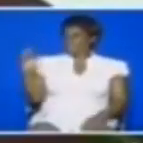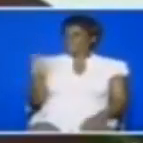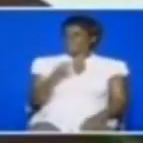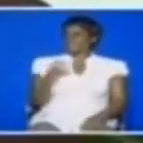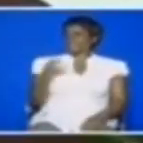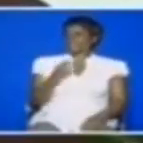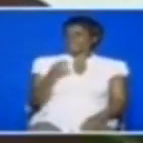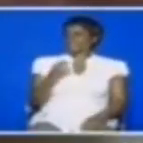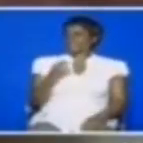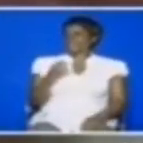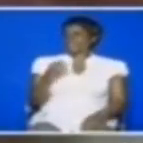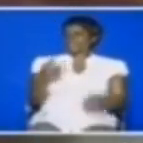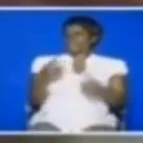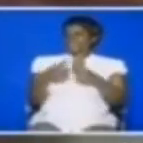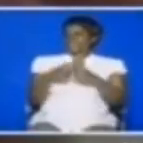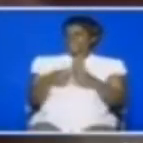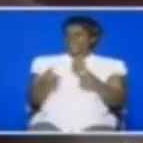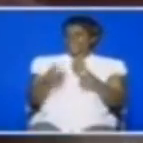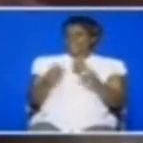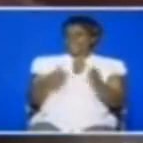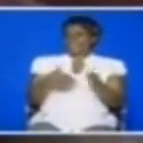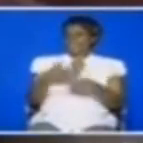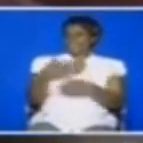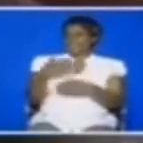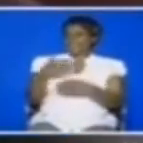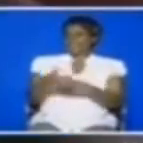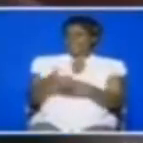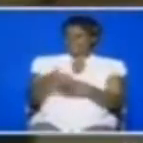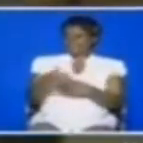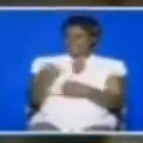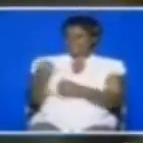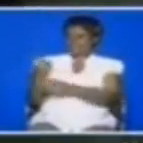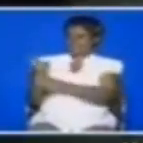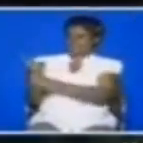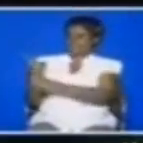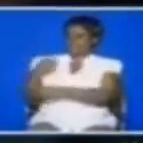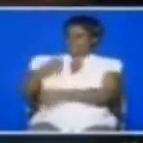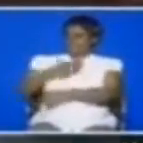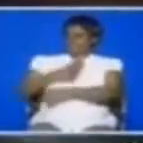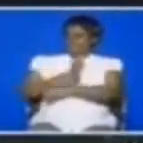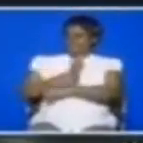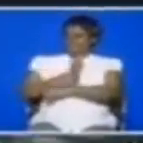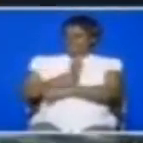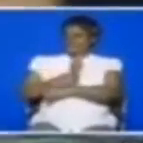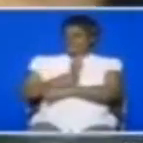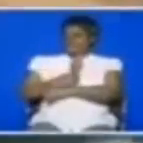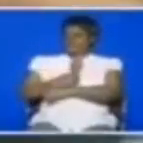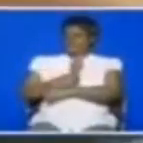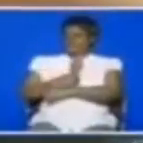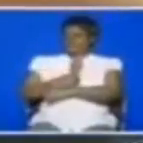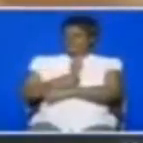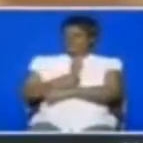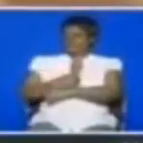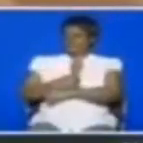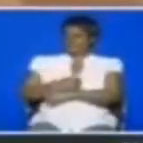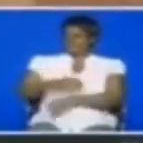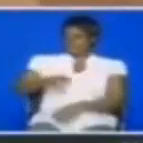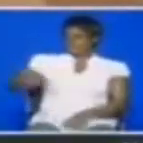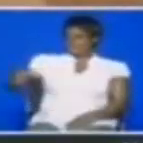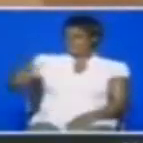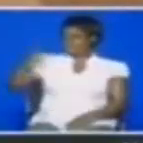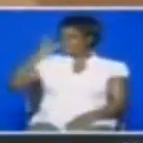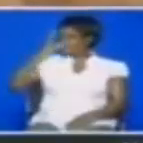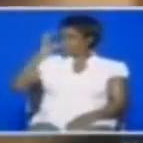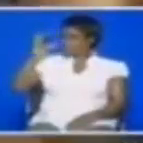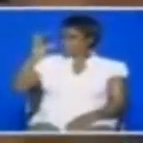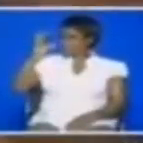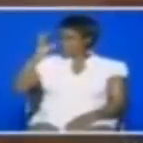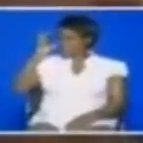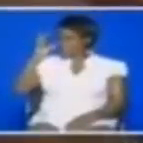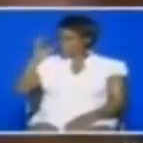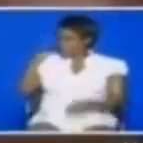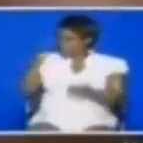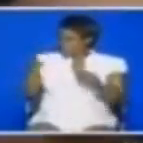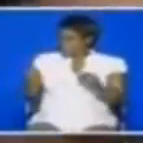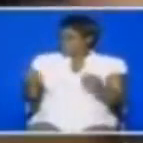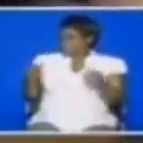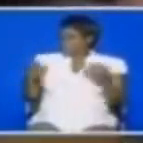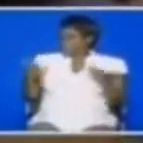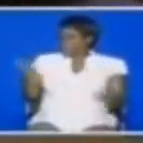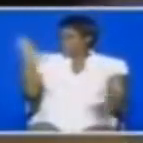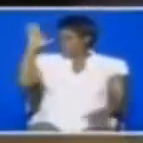He ventured into this soon after high school. In a laid-back town such as Nyeri, how does he deal